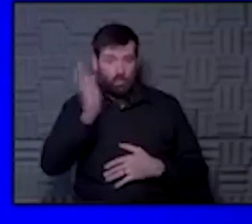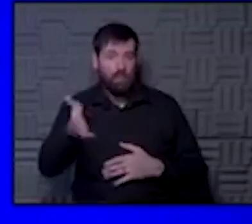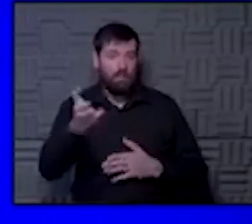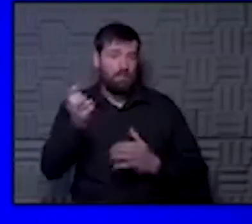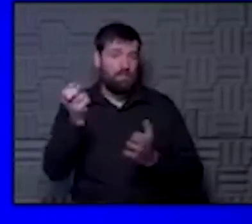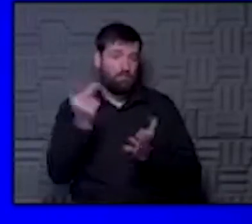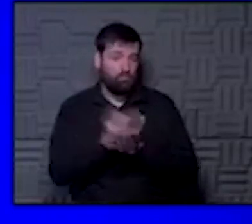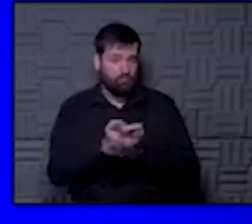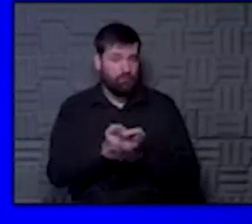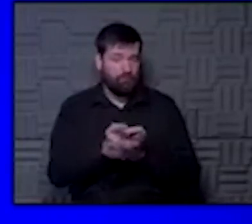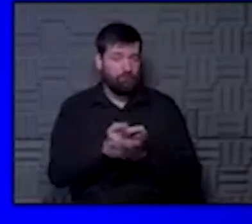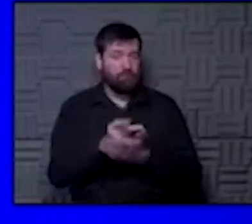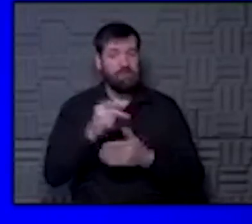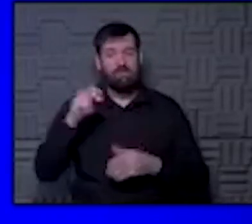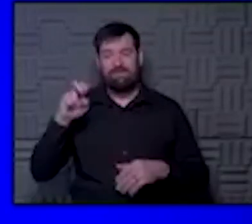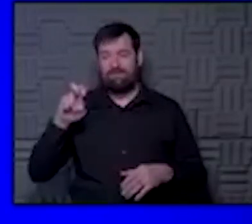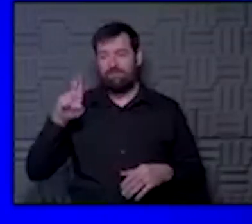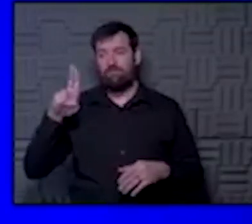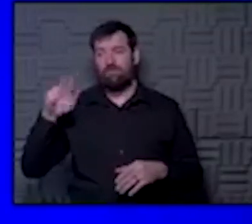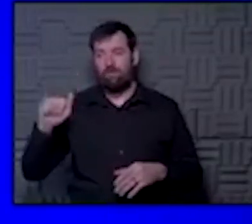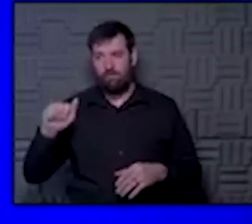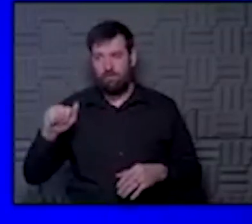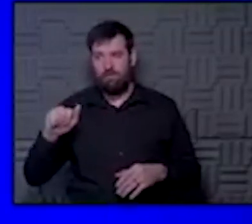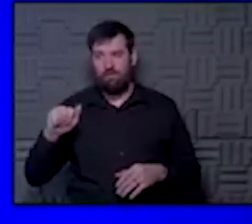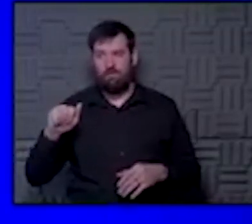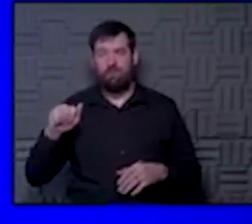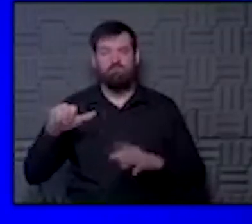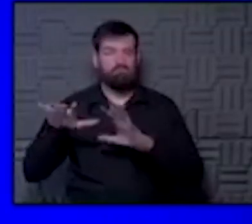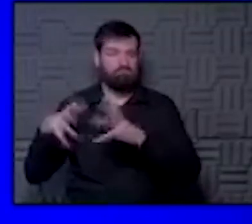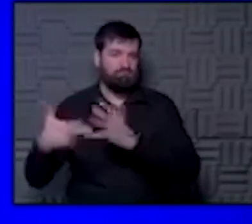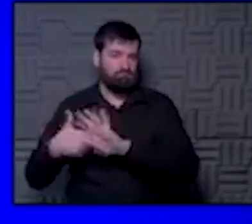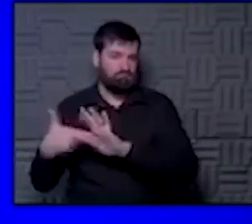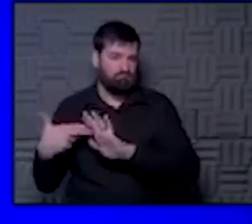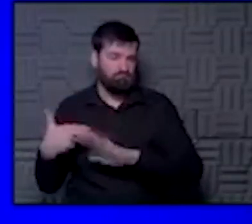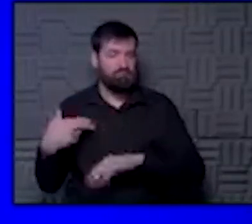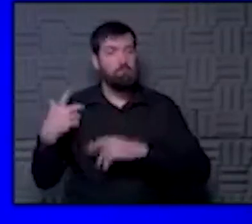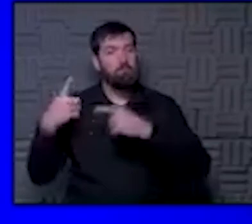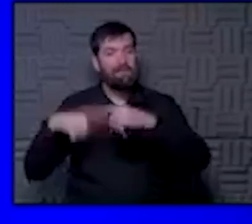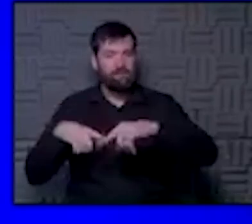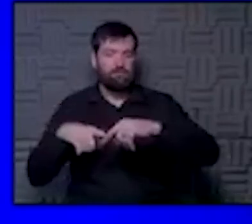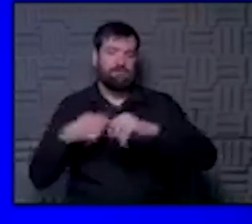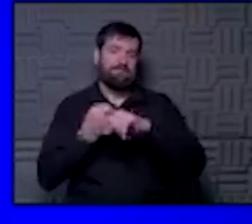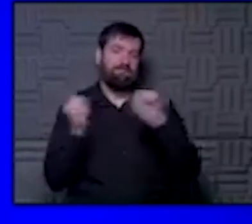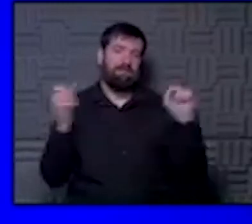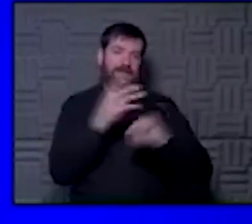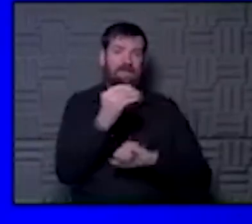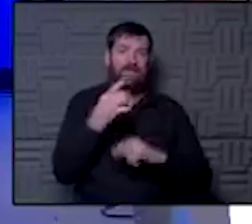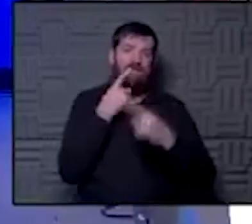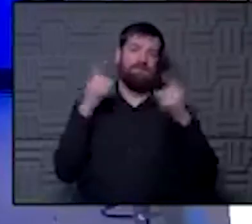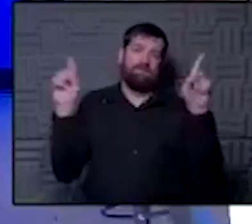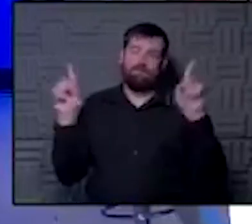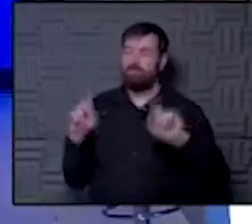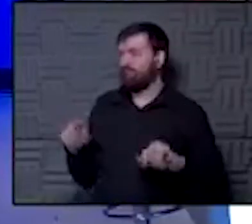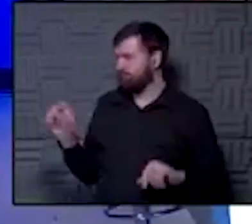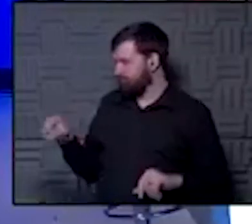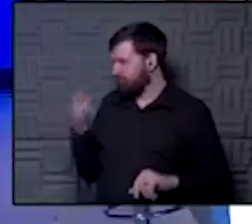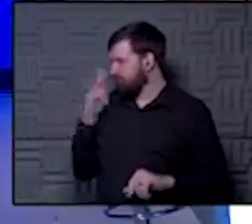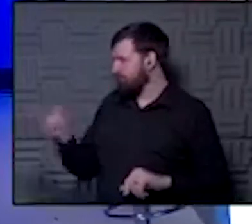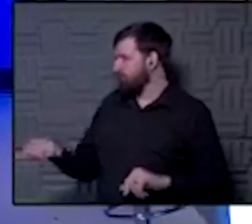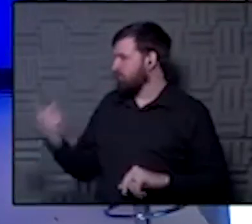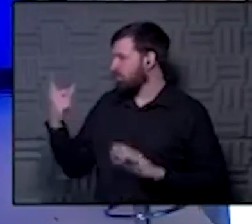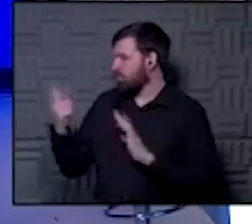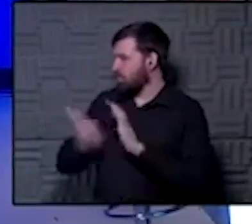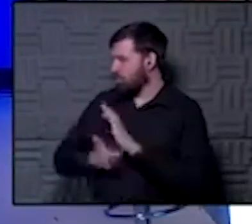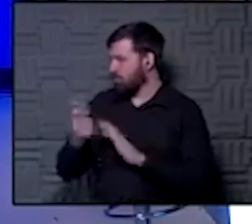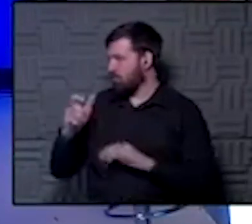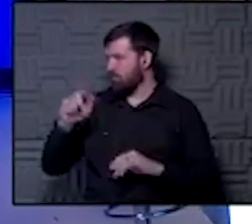approving these or EUA category based on the safety and efficacy. Yeah, I saw one article that said Pfizer